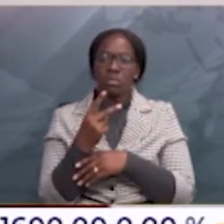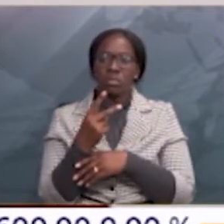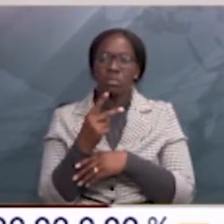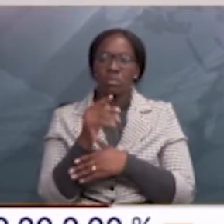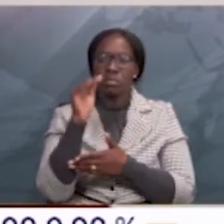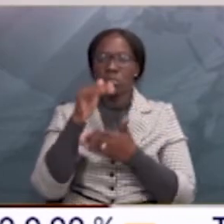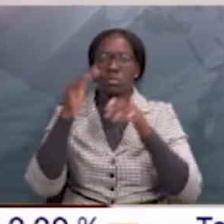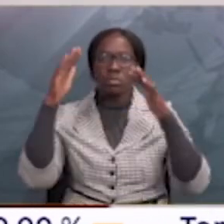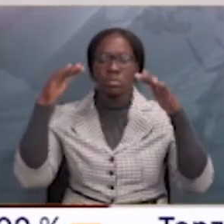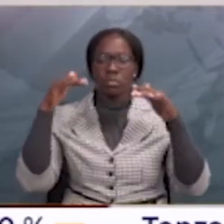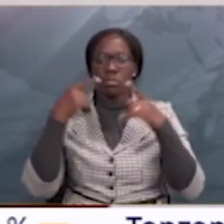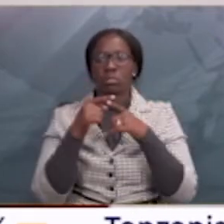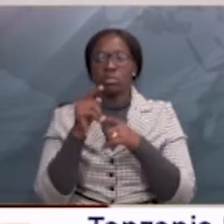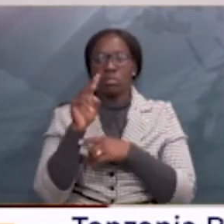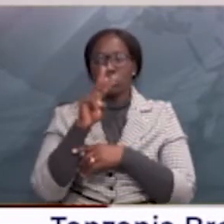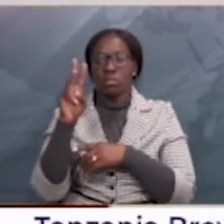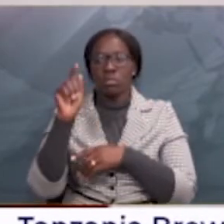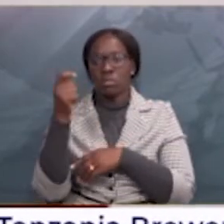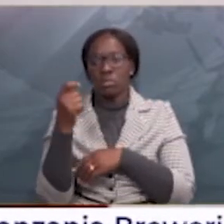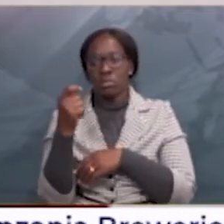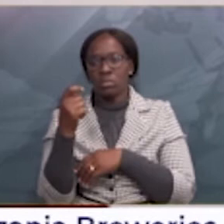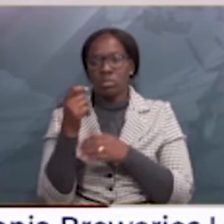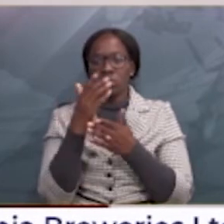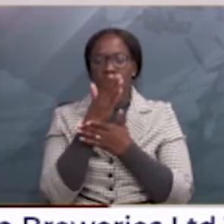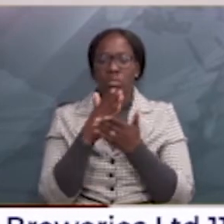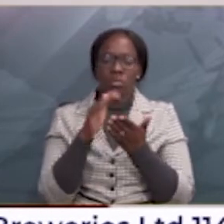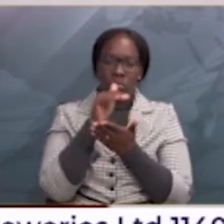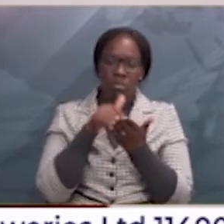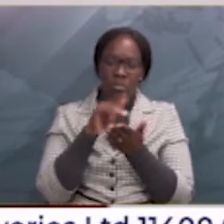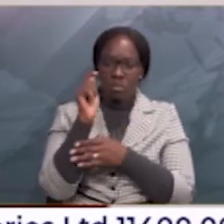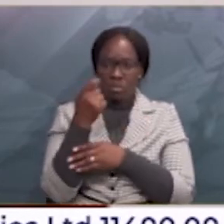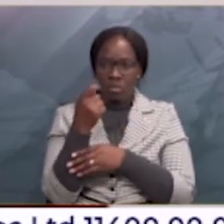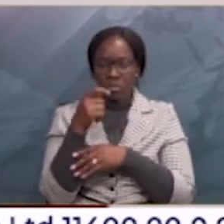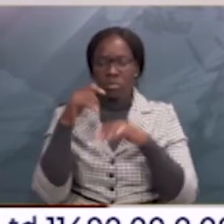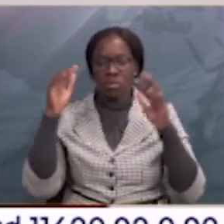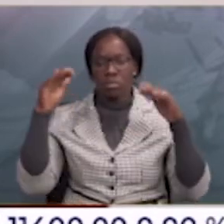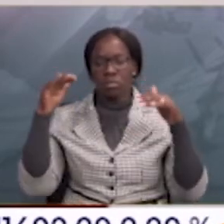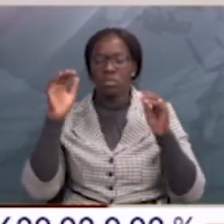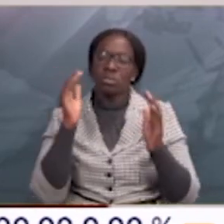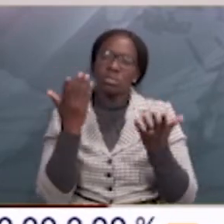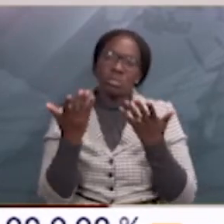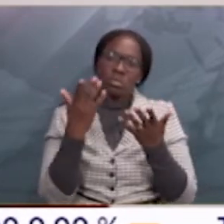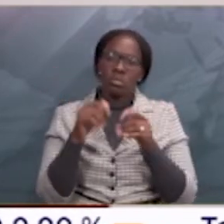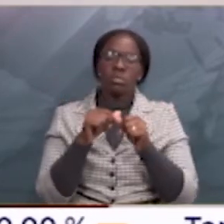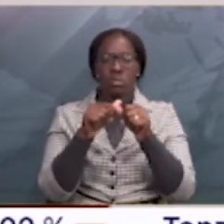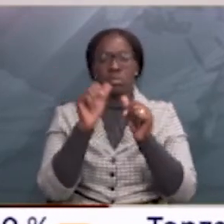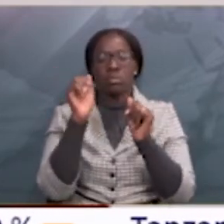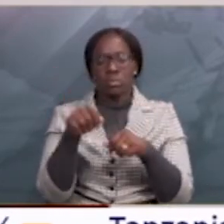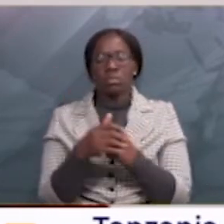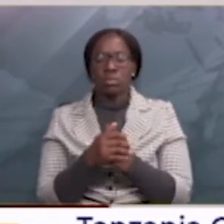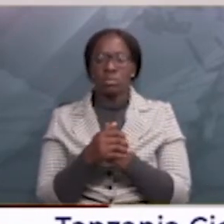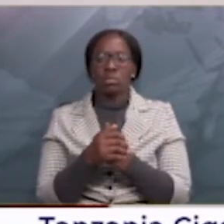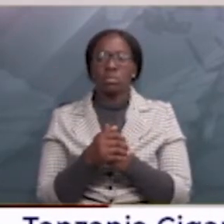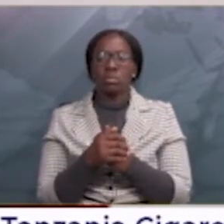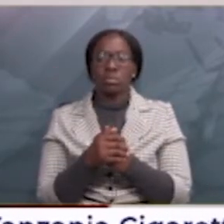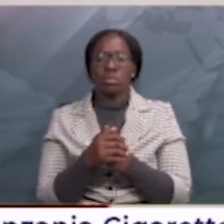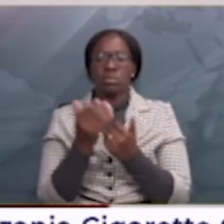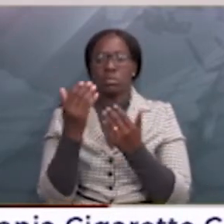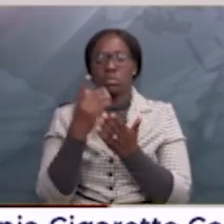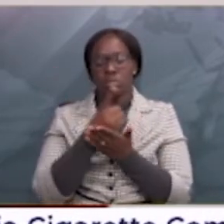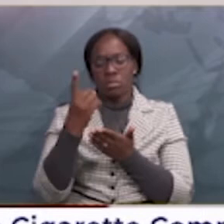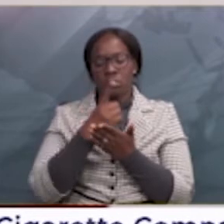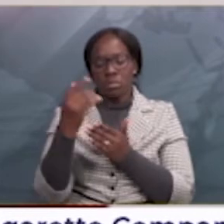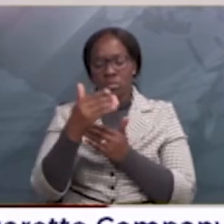reduced rainfall. But for western Kenya and parts of central Kenya, the rainfall may be persistent in the coming week and